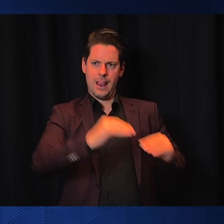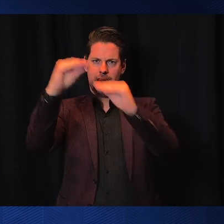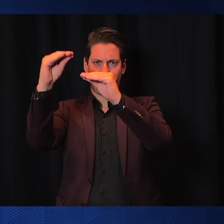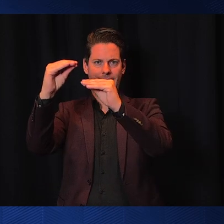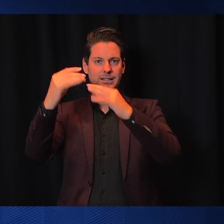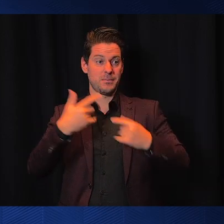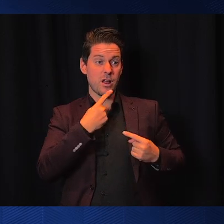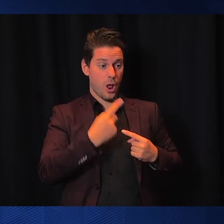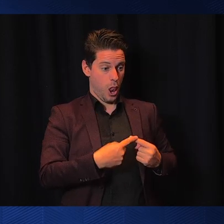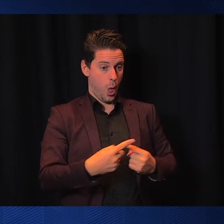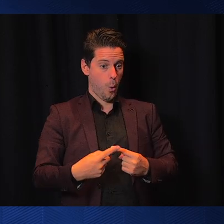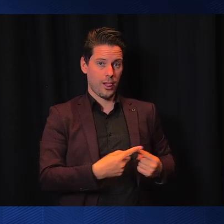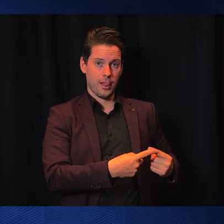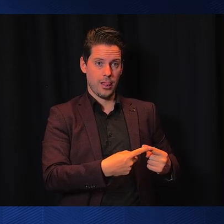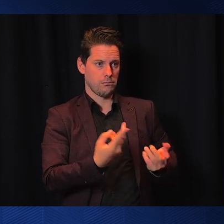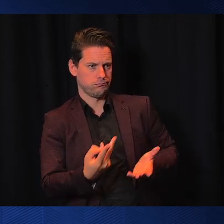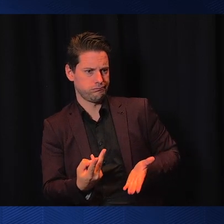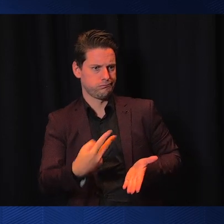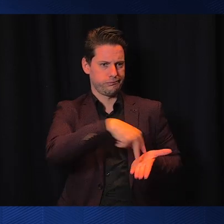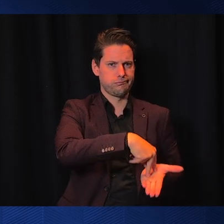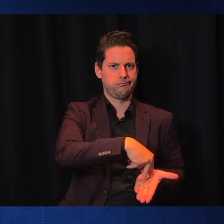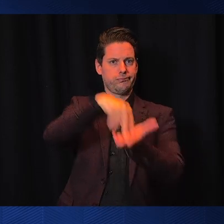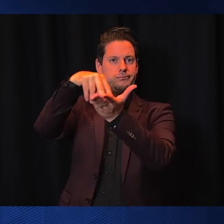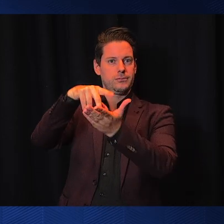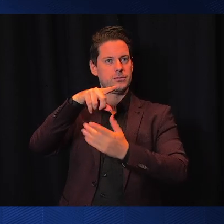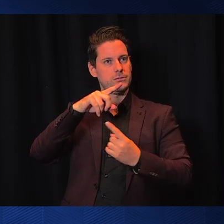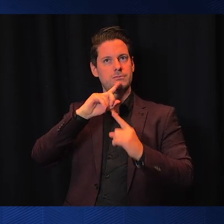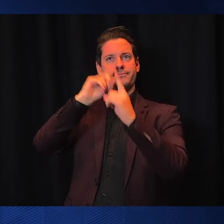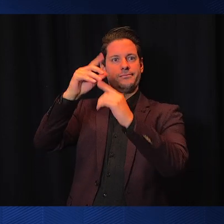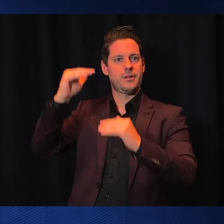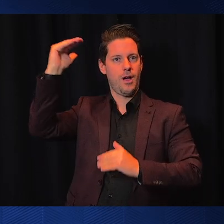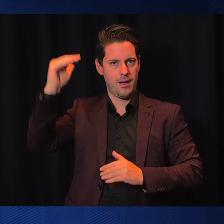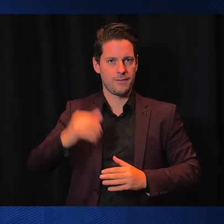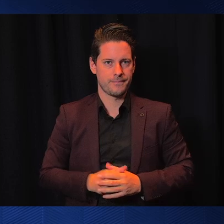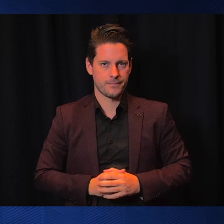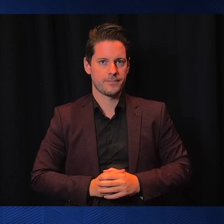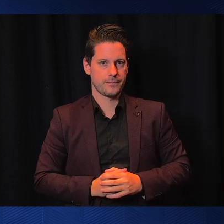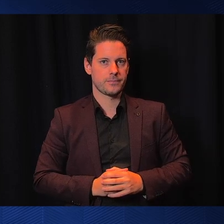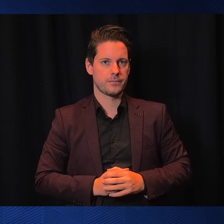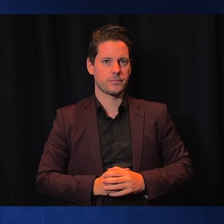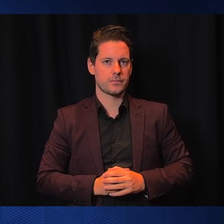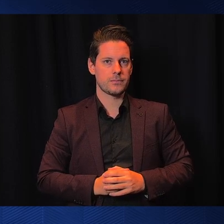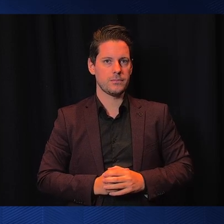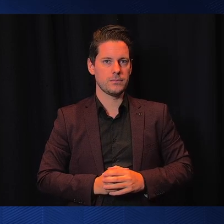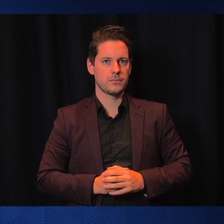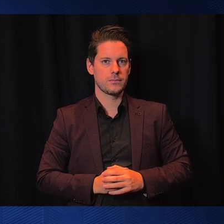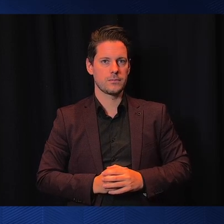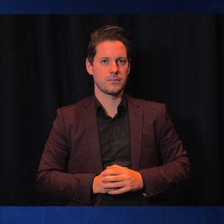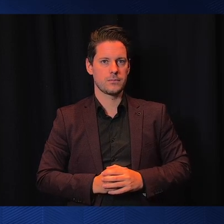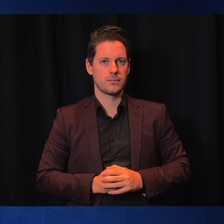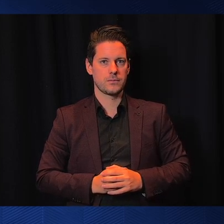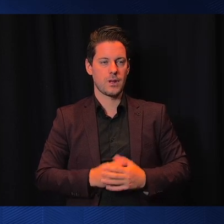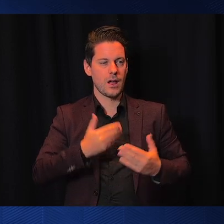the local concern get elevated to the higher level. And then local, I illustrated to you how the